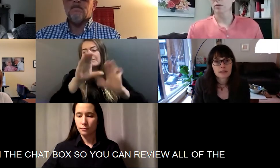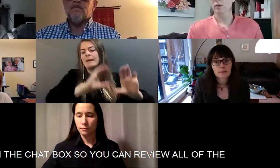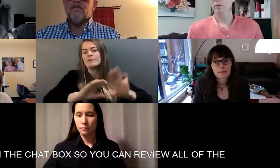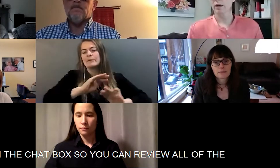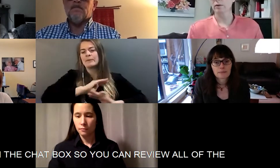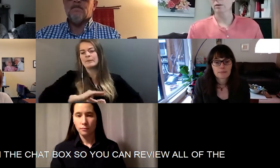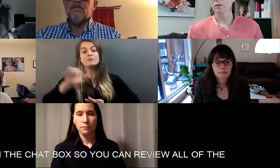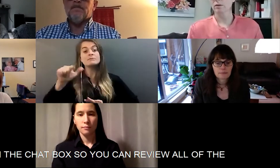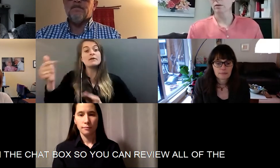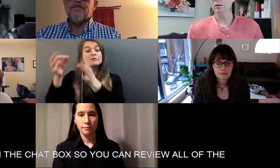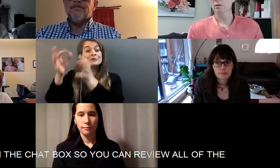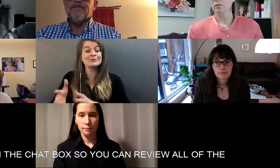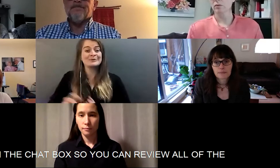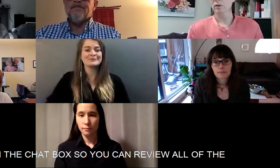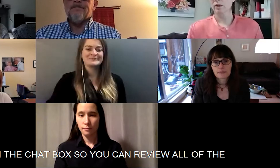restraints.